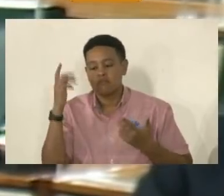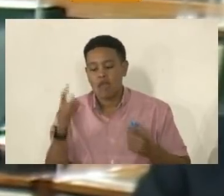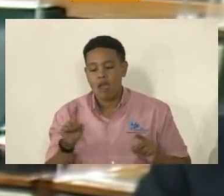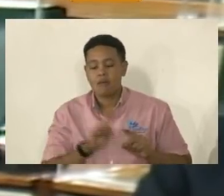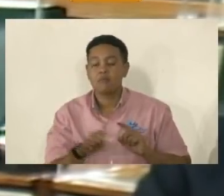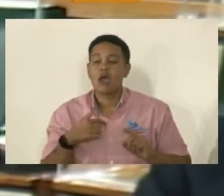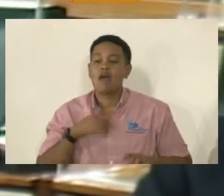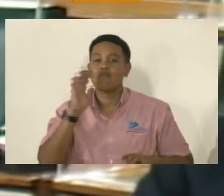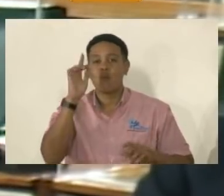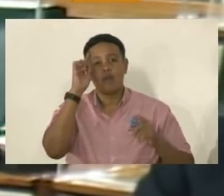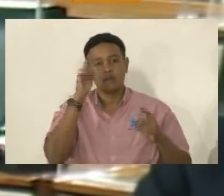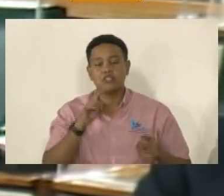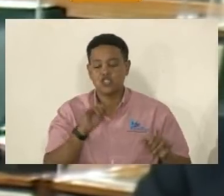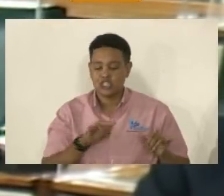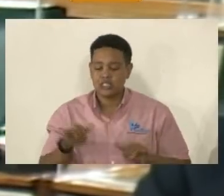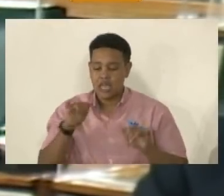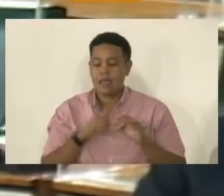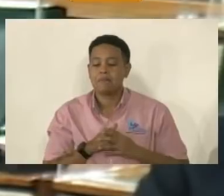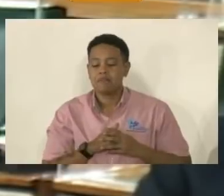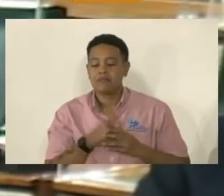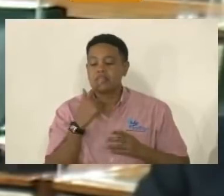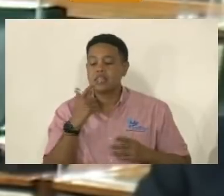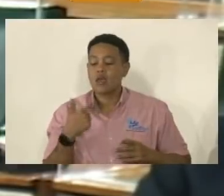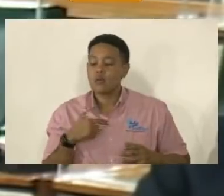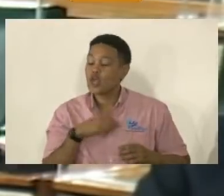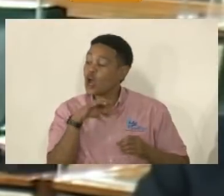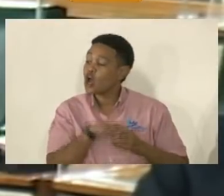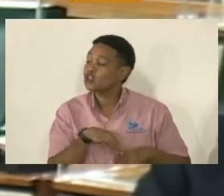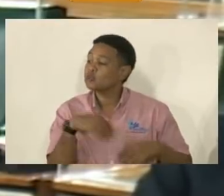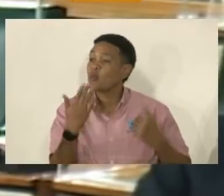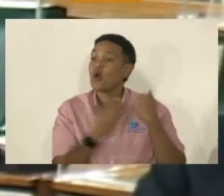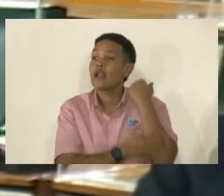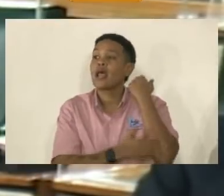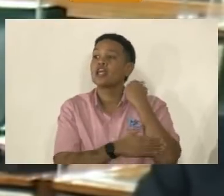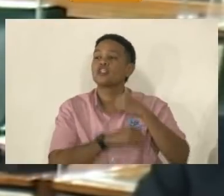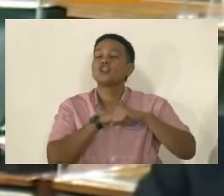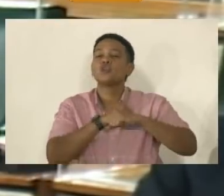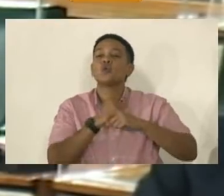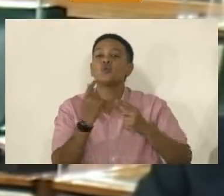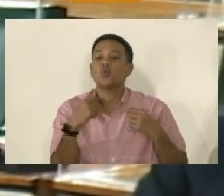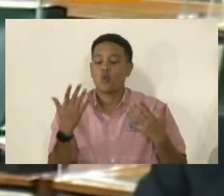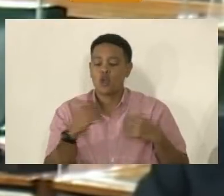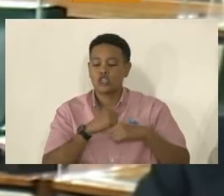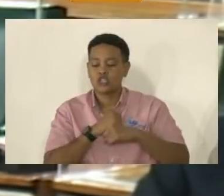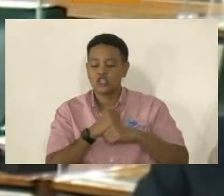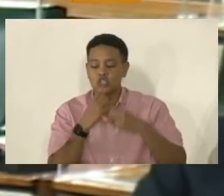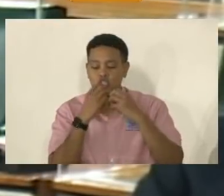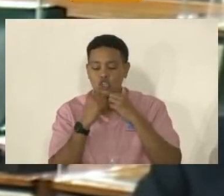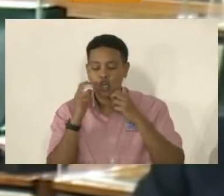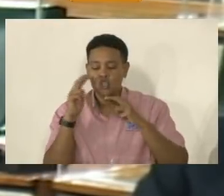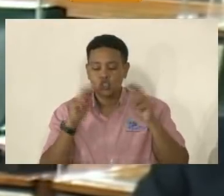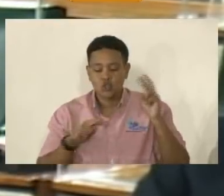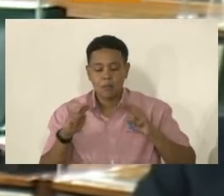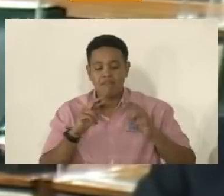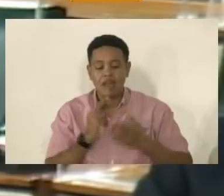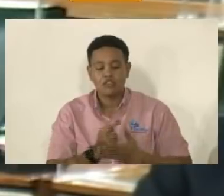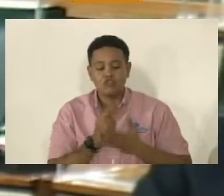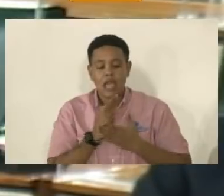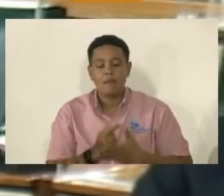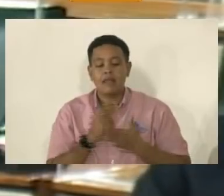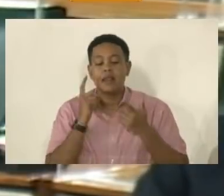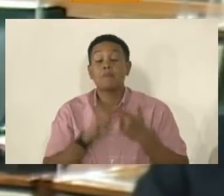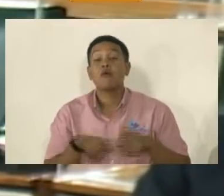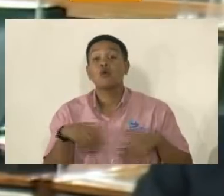one mission. It says we contribute to national security by securing, supervising, rehabilitating,